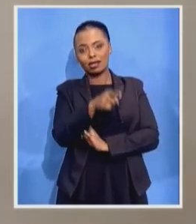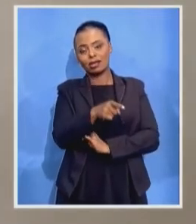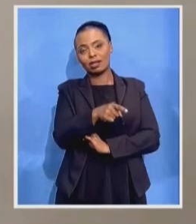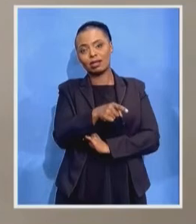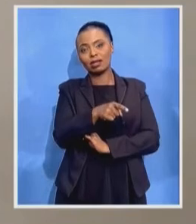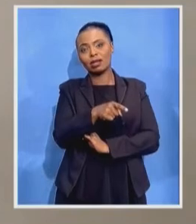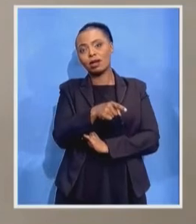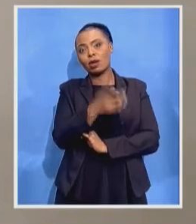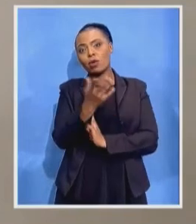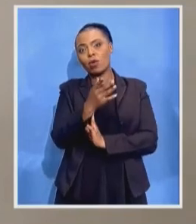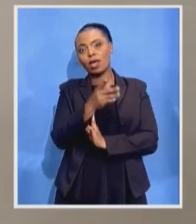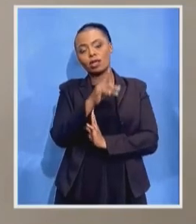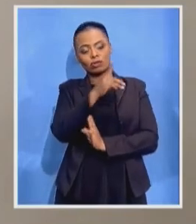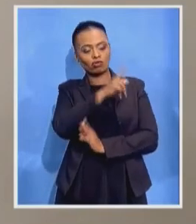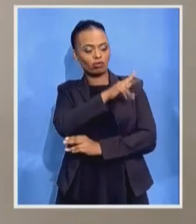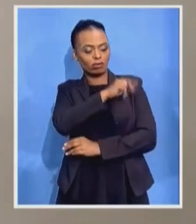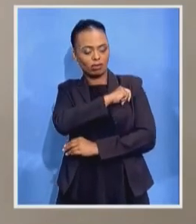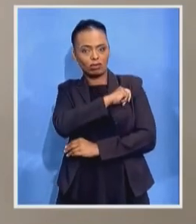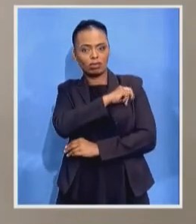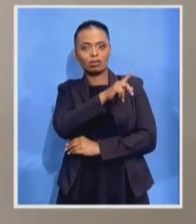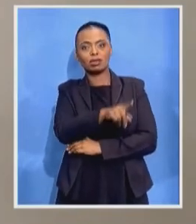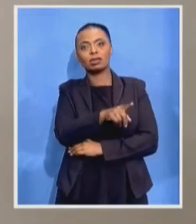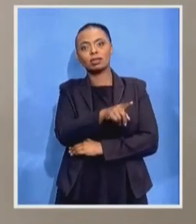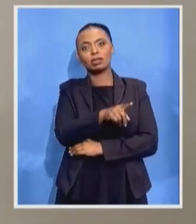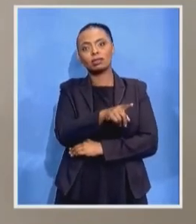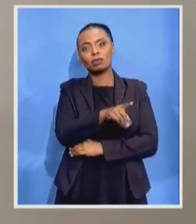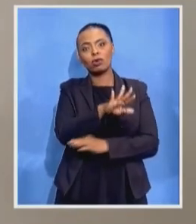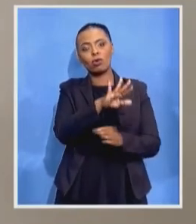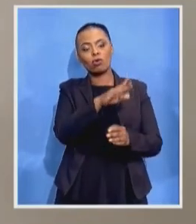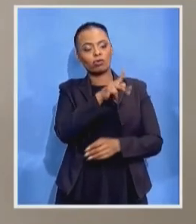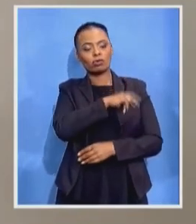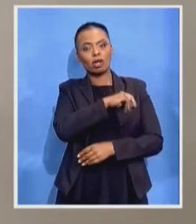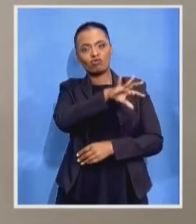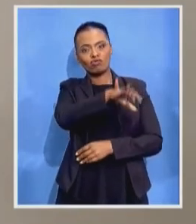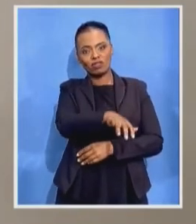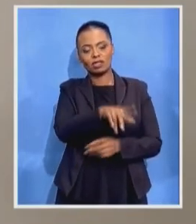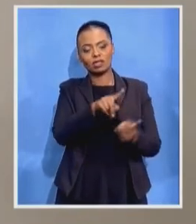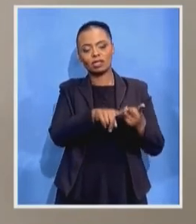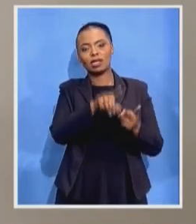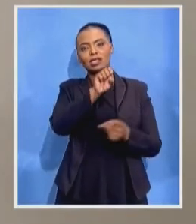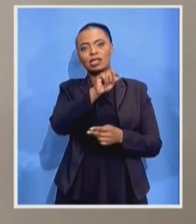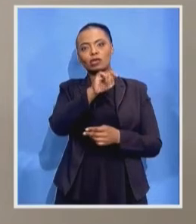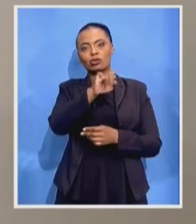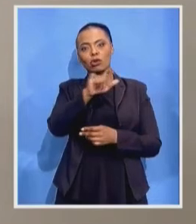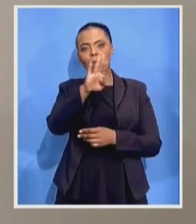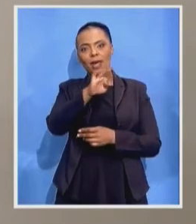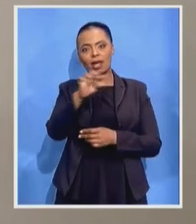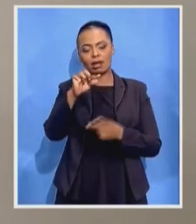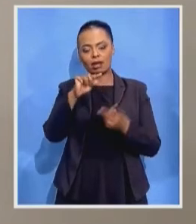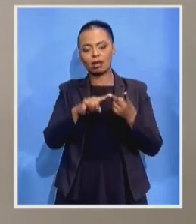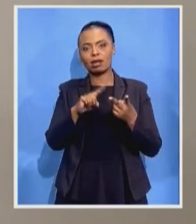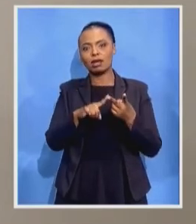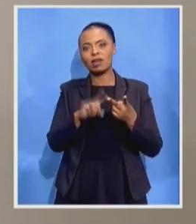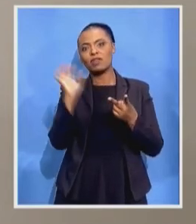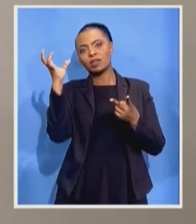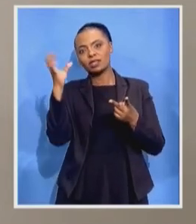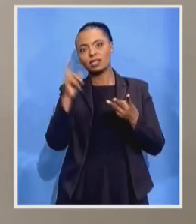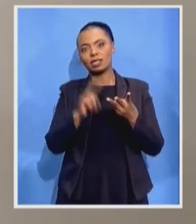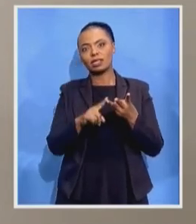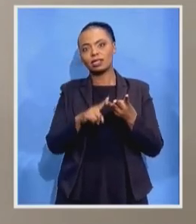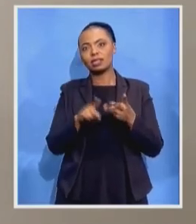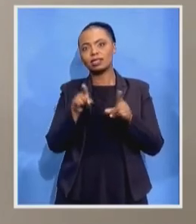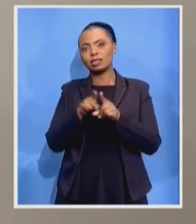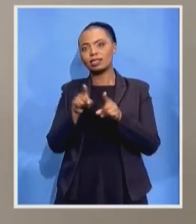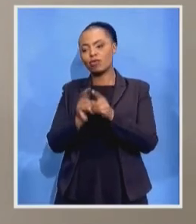in KwaZulu-Natal province, Sasolburg in the Free State, and the highly polluted Mpumalanga province.